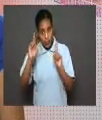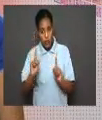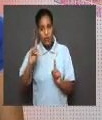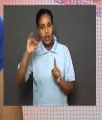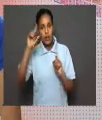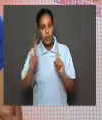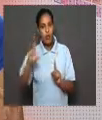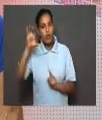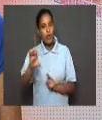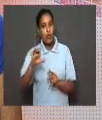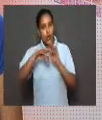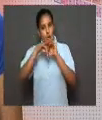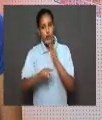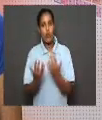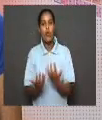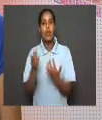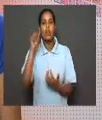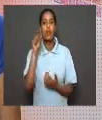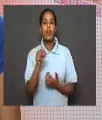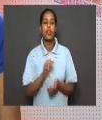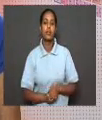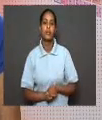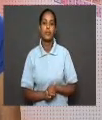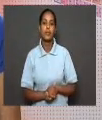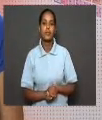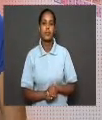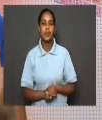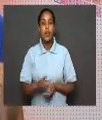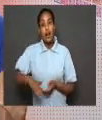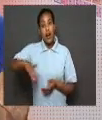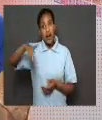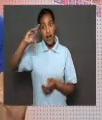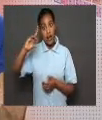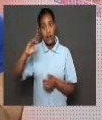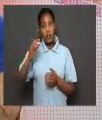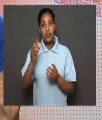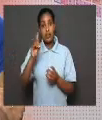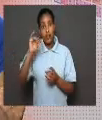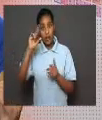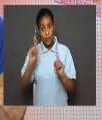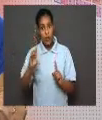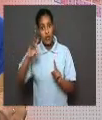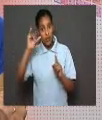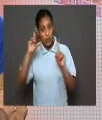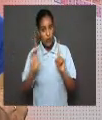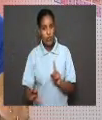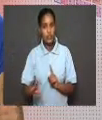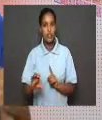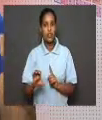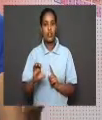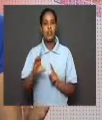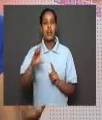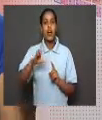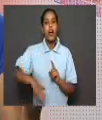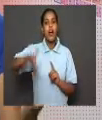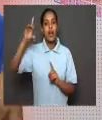dipole-dipole forces, the lower the boiling point. The higher the dipole-dipole forces,